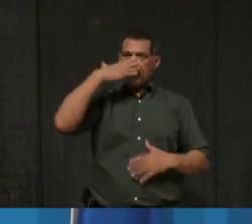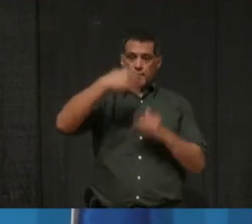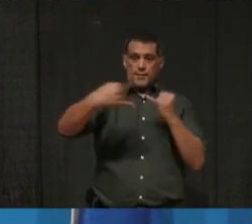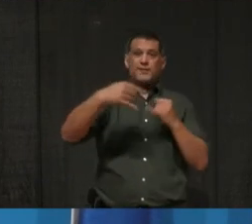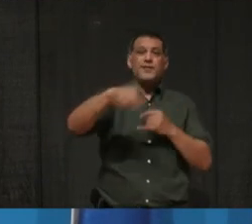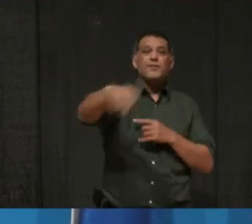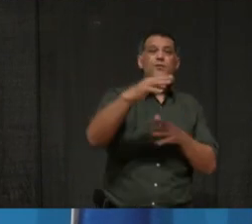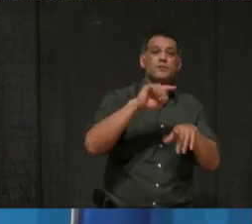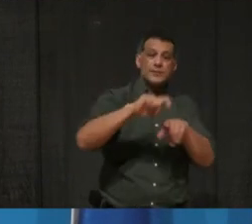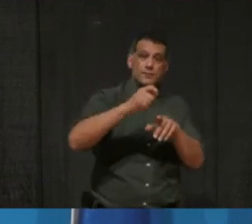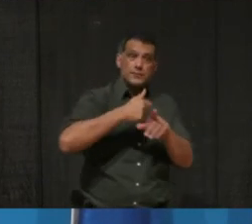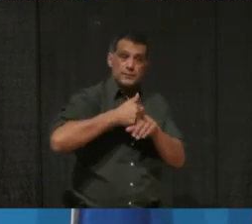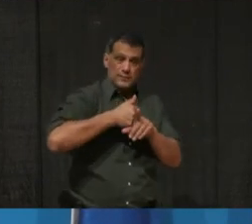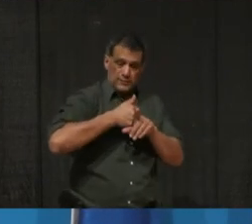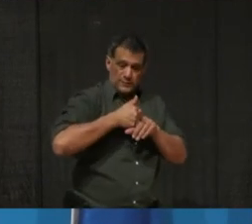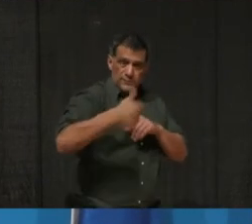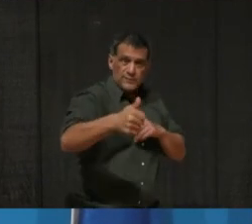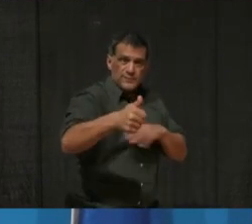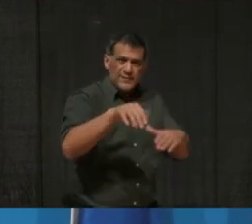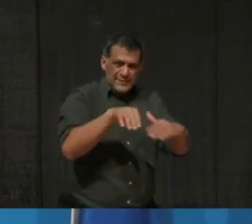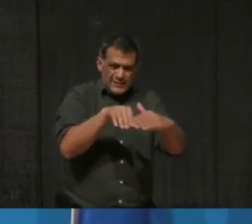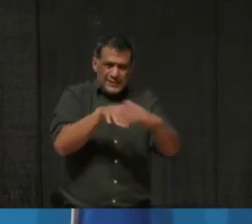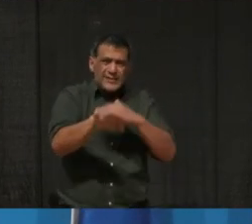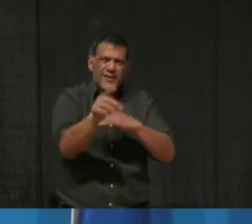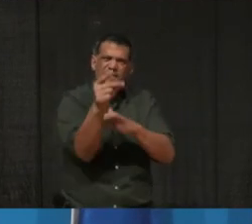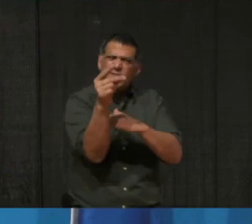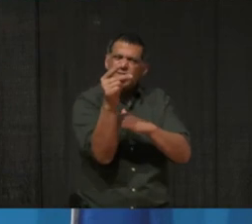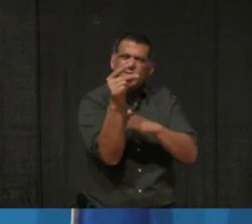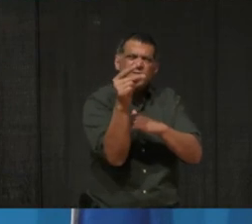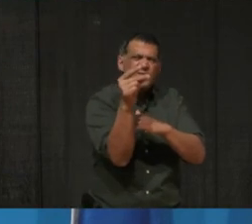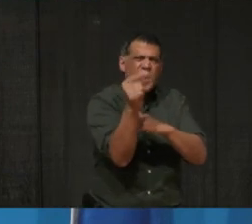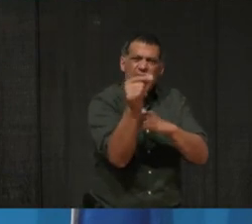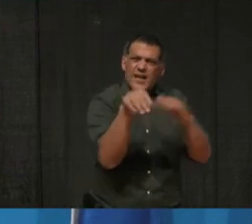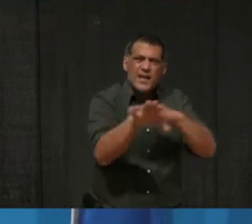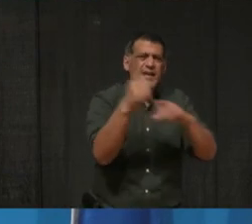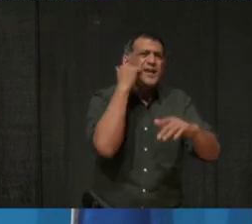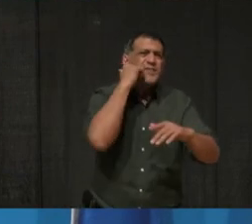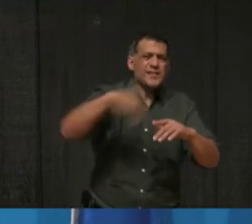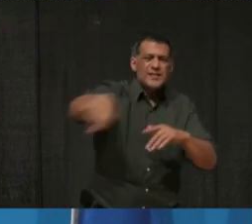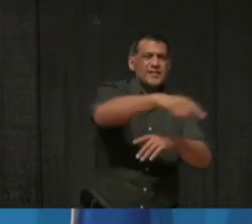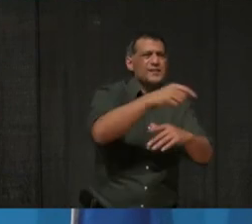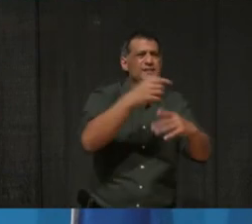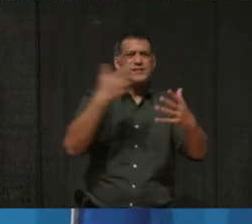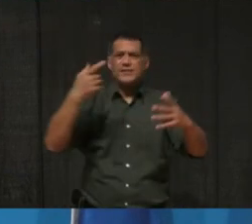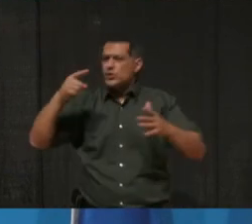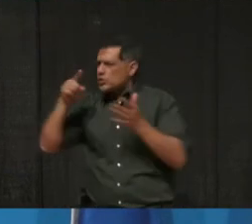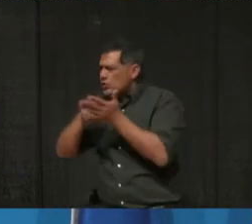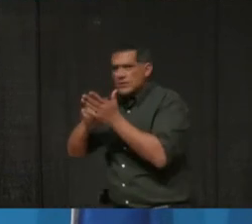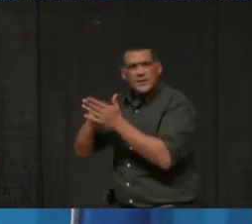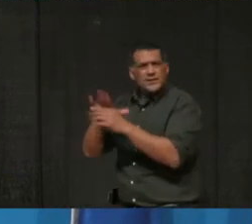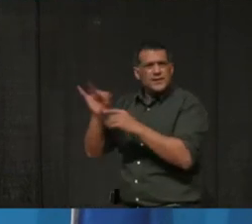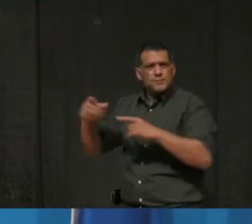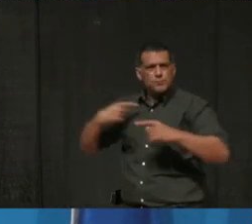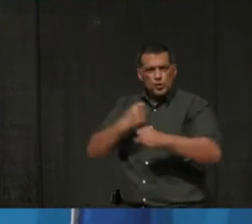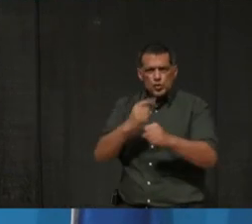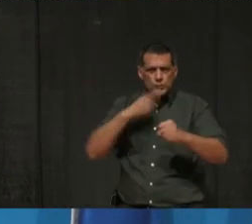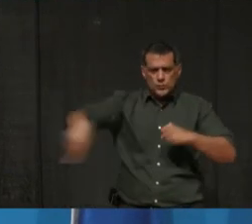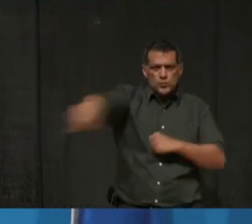work in person every day. They need inspections, investigations, and protections.